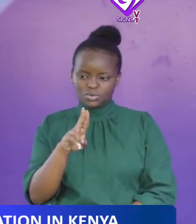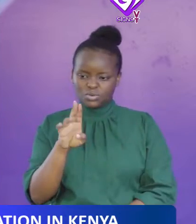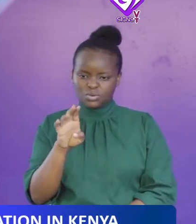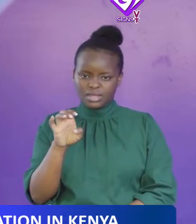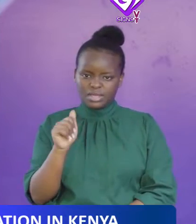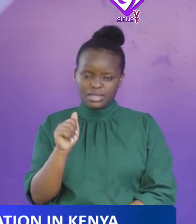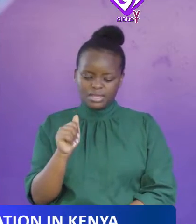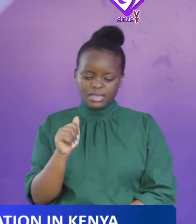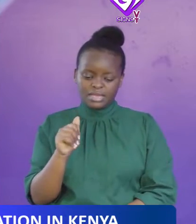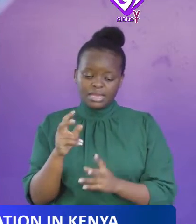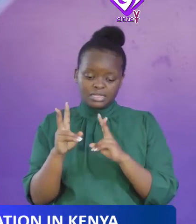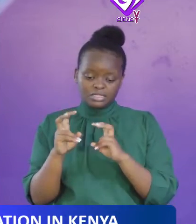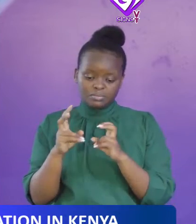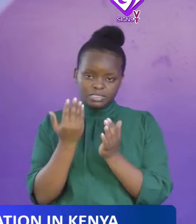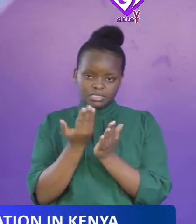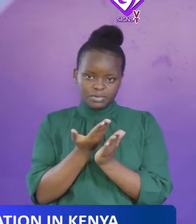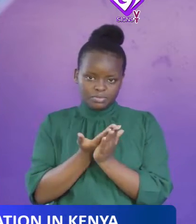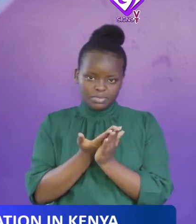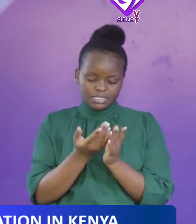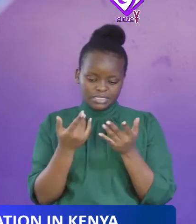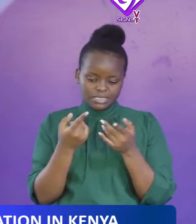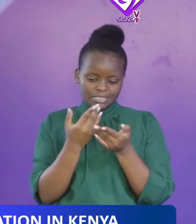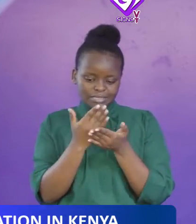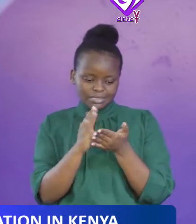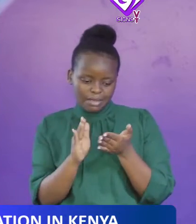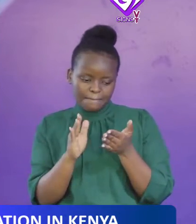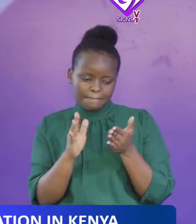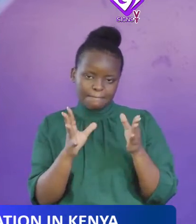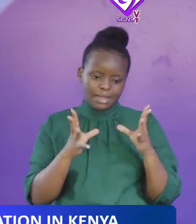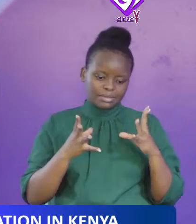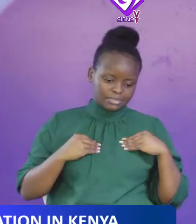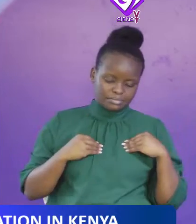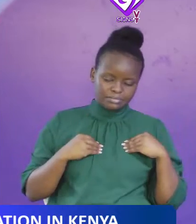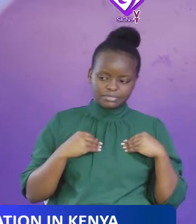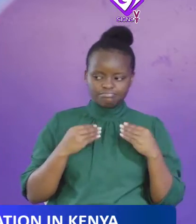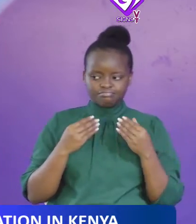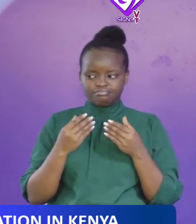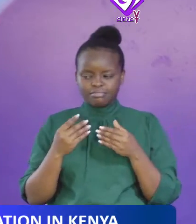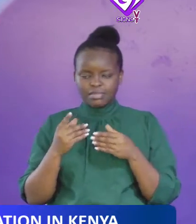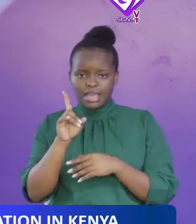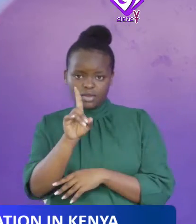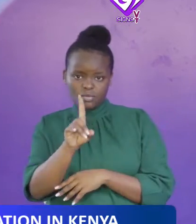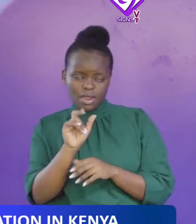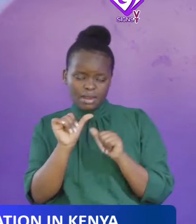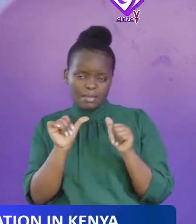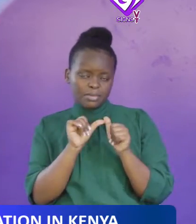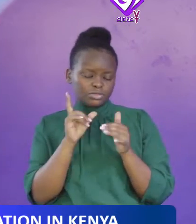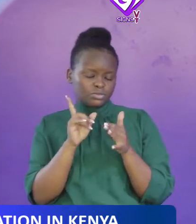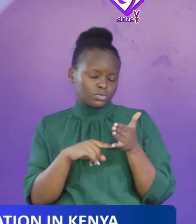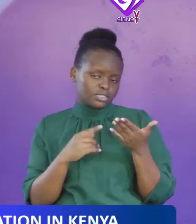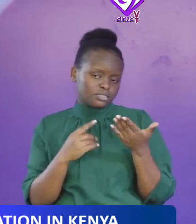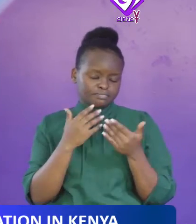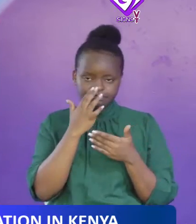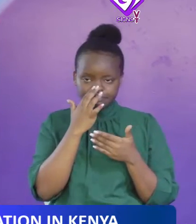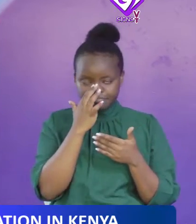being proposed. Some we've adopted them and they're working well for us. And one of them is about